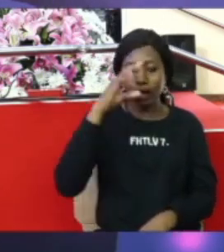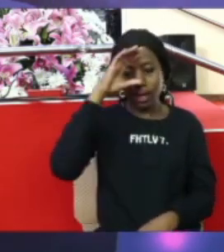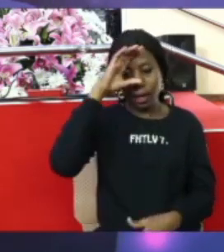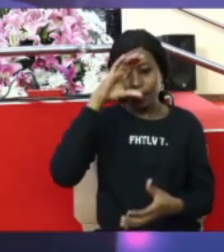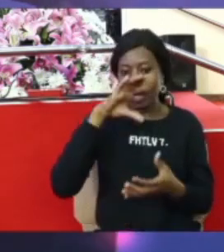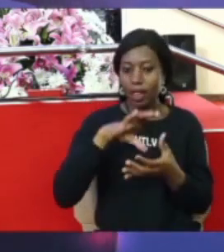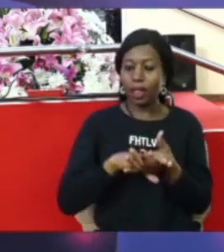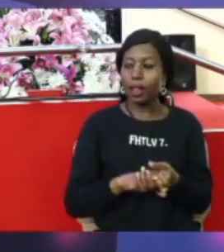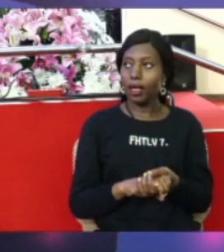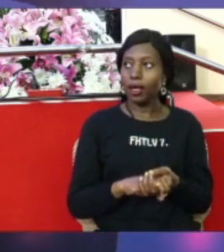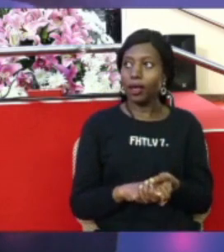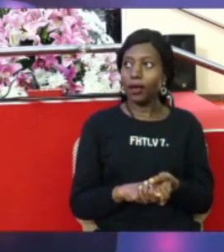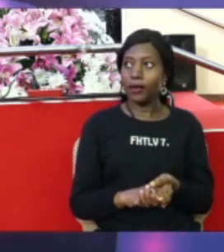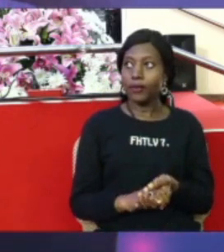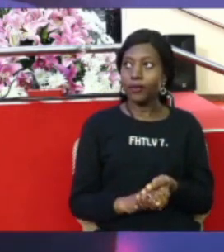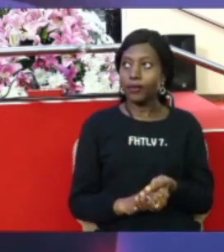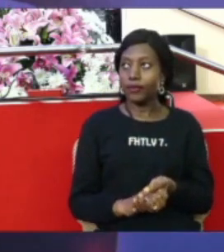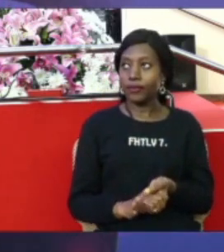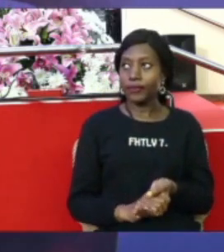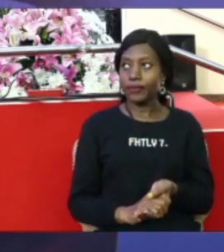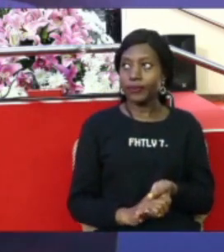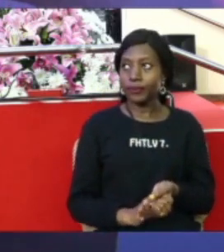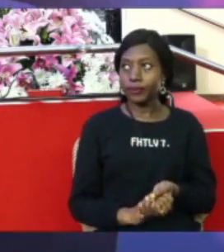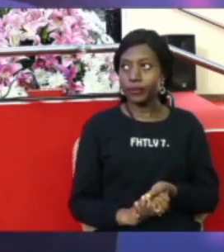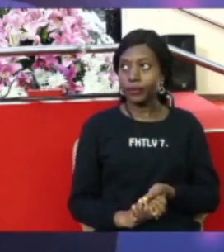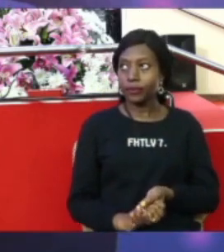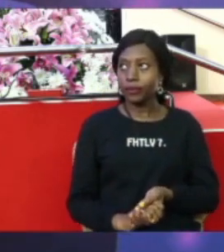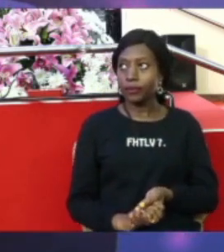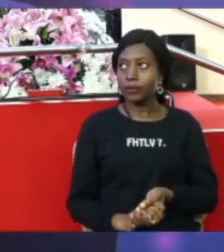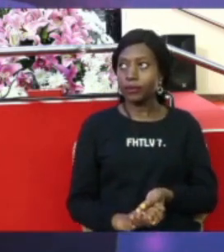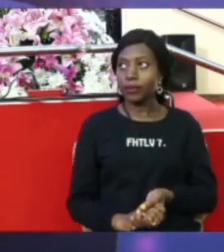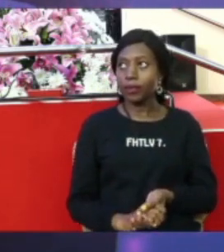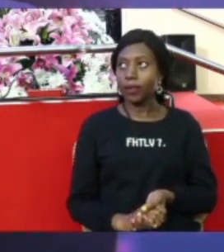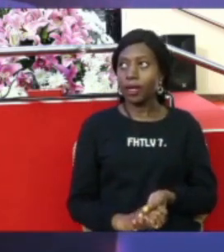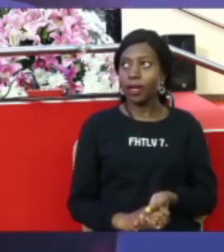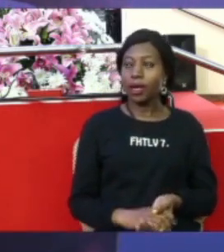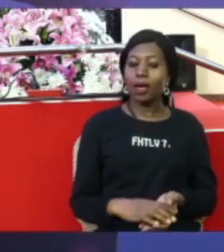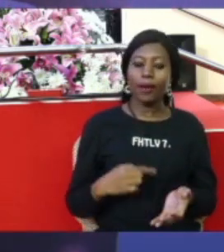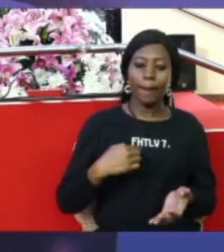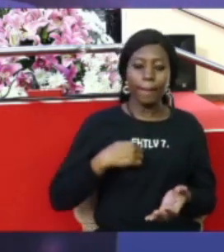I'm in it too. Now I'm in